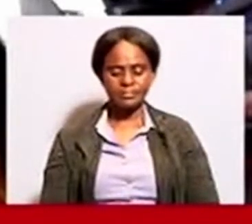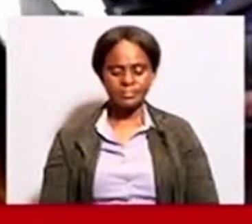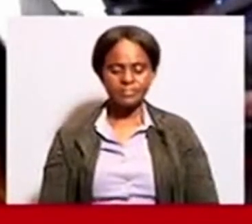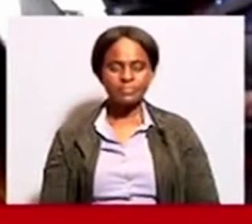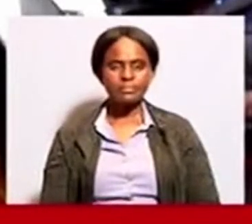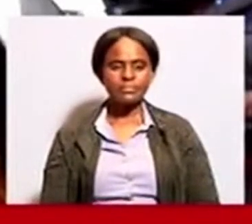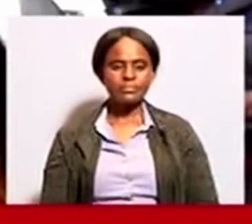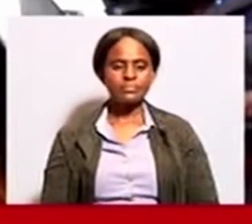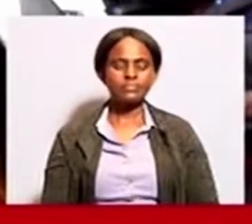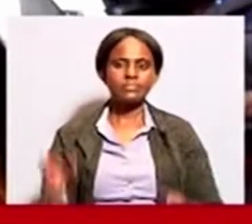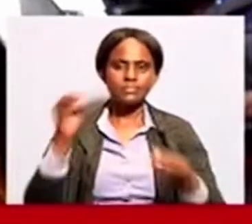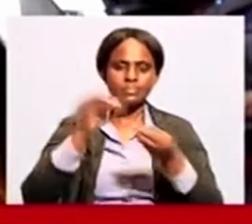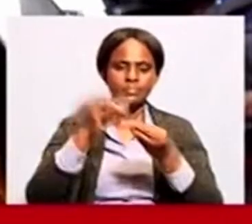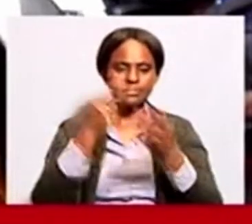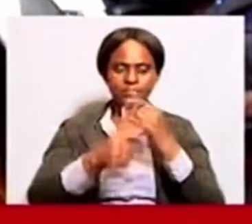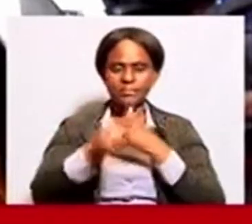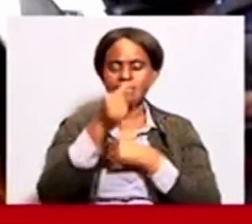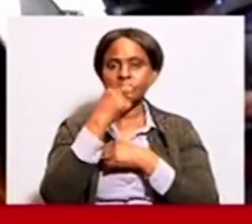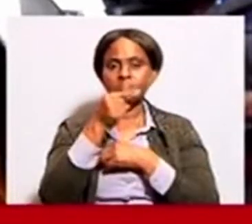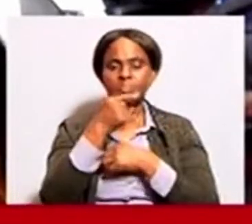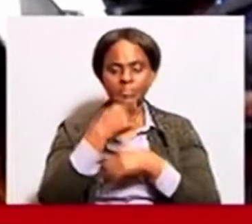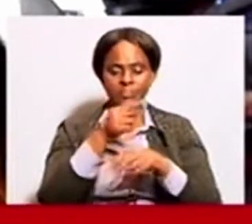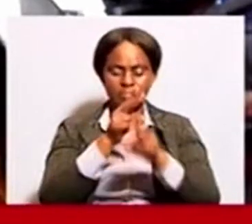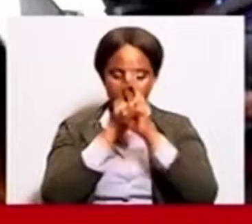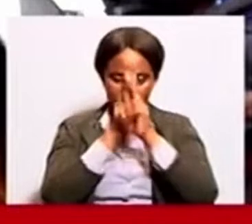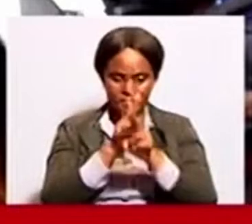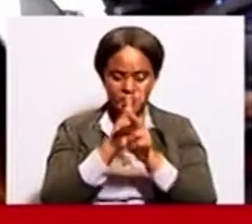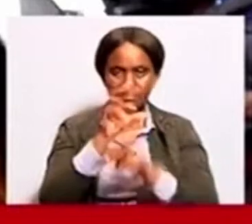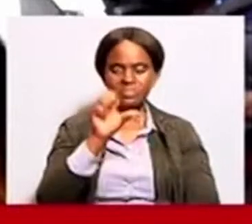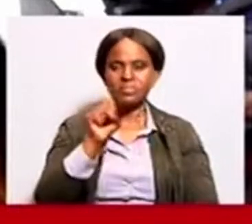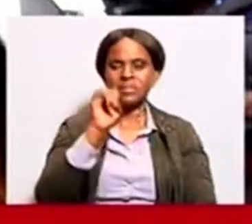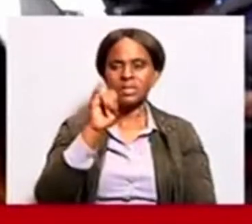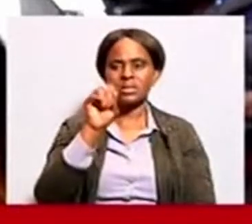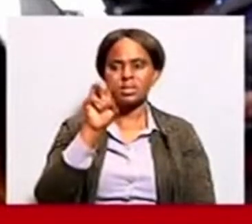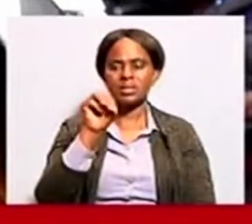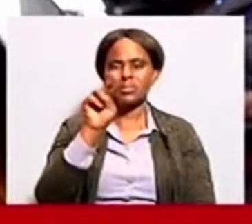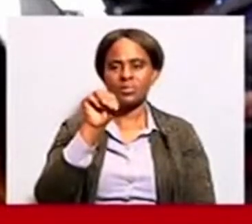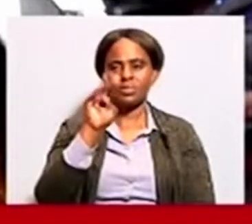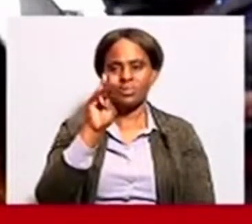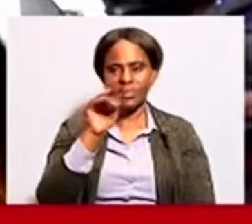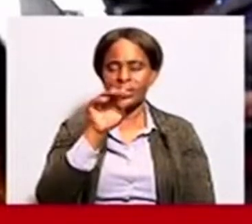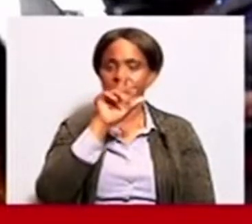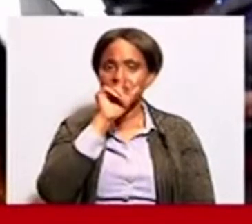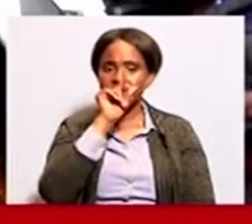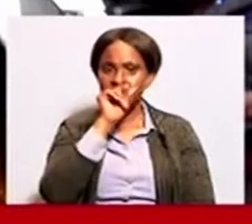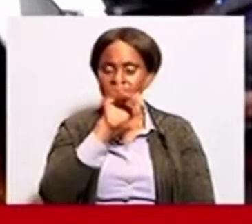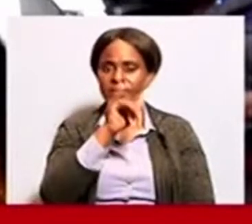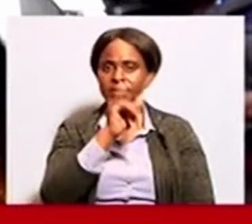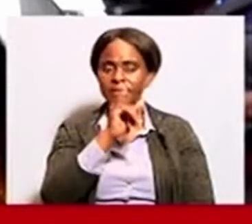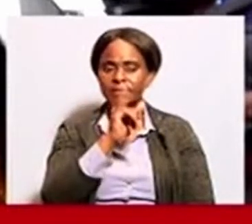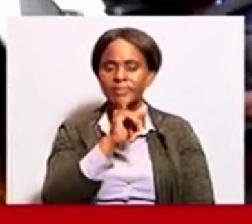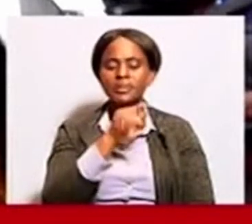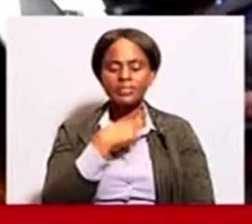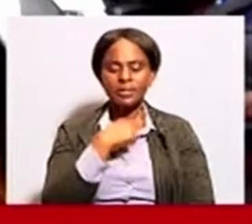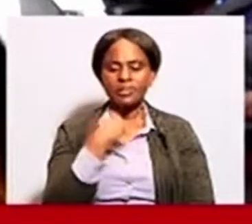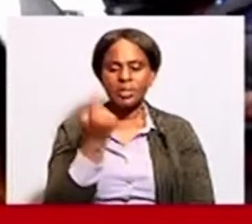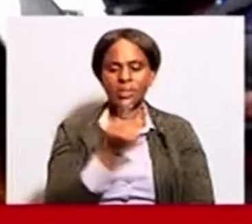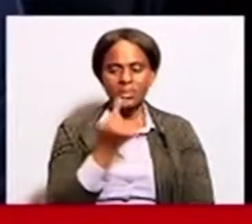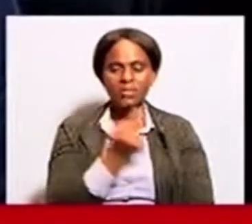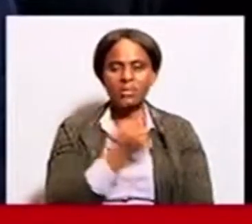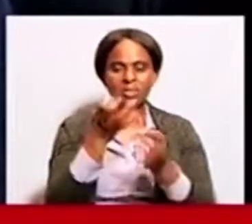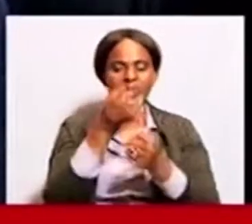saying, Honorable Singombe, I was going to come to that. I'm still asking, Chair. Sorry. Yes, yeah. Yes. I just wanted to